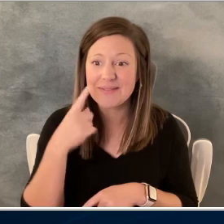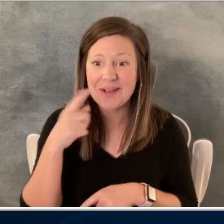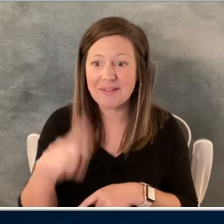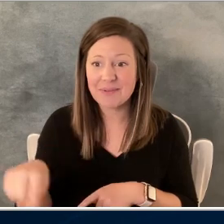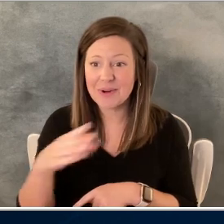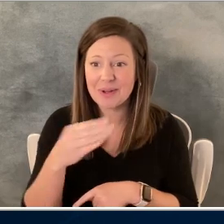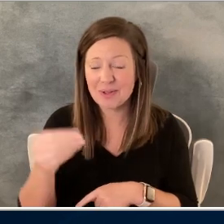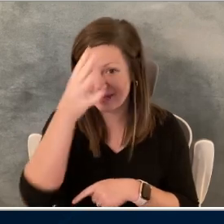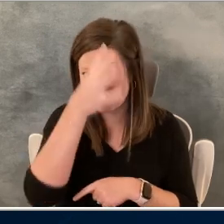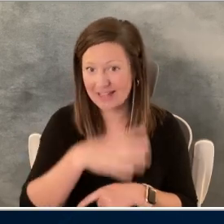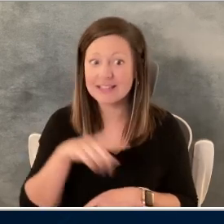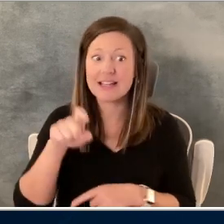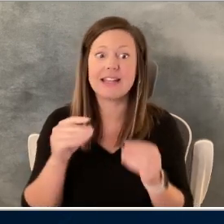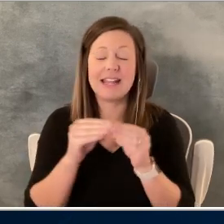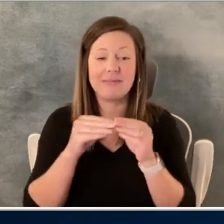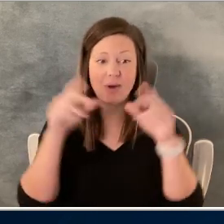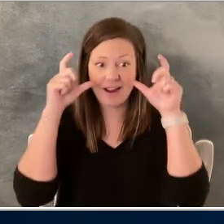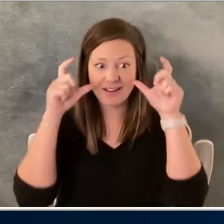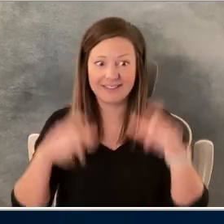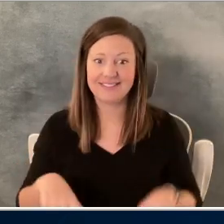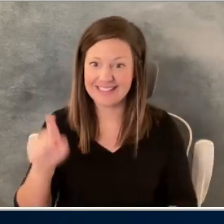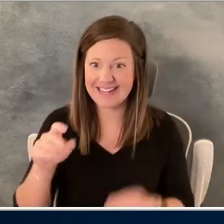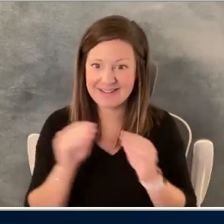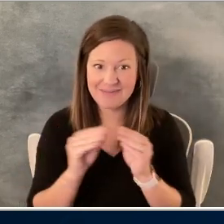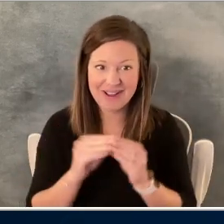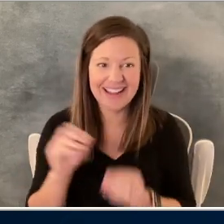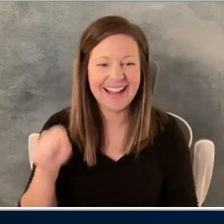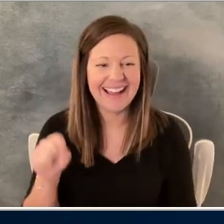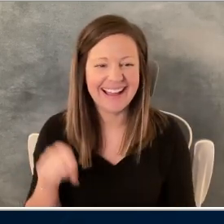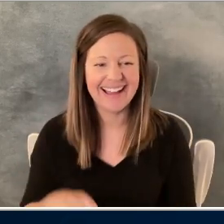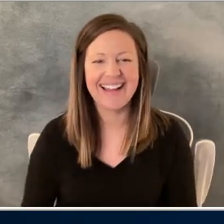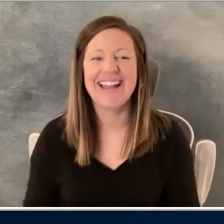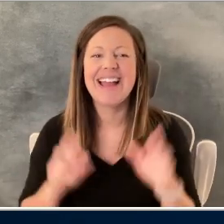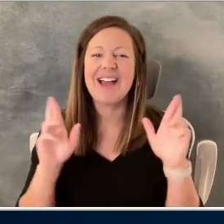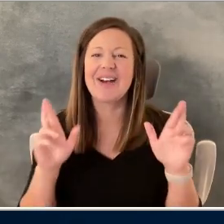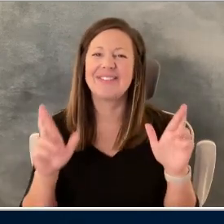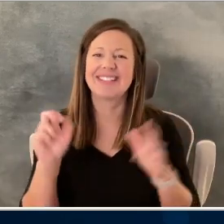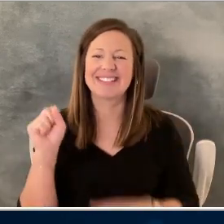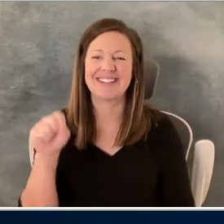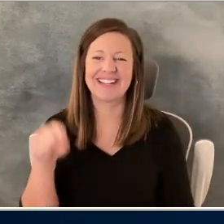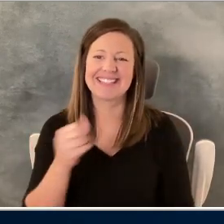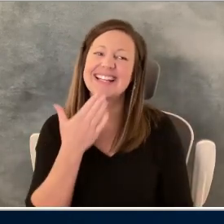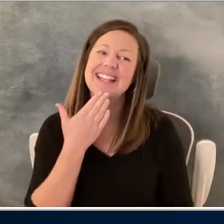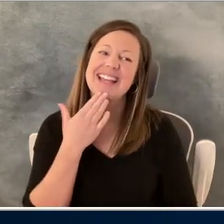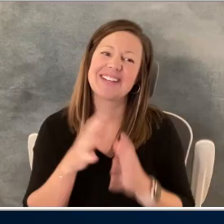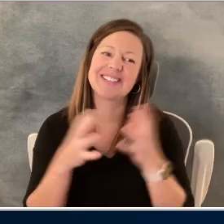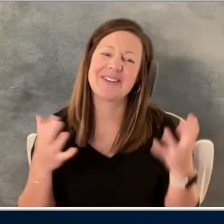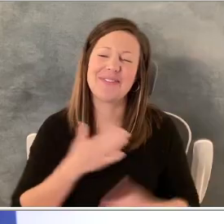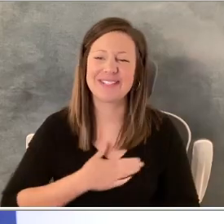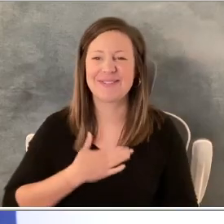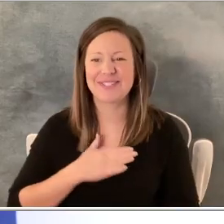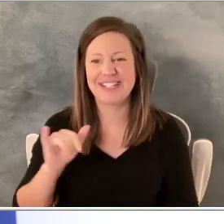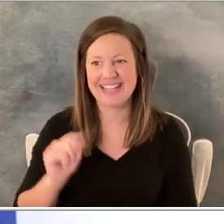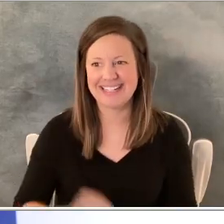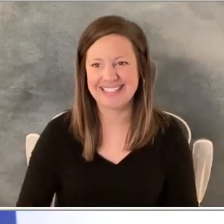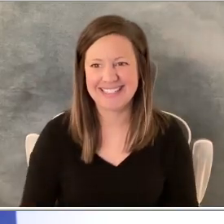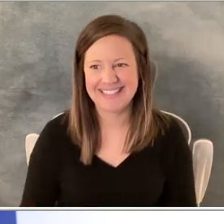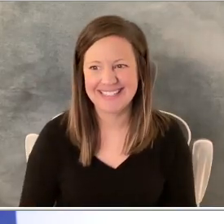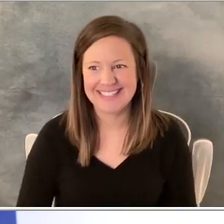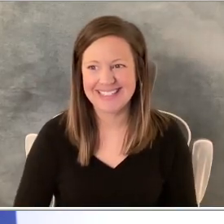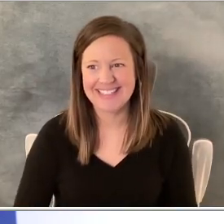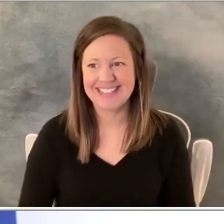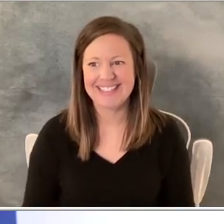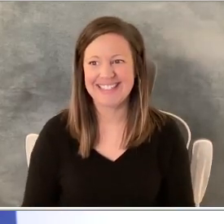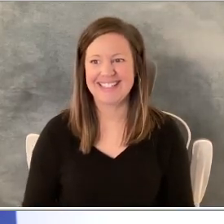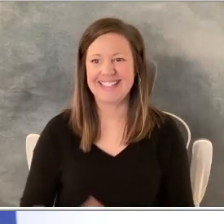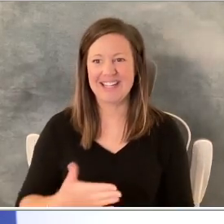need more goggles. Yes, more goggles. Yes. Hopefully so. Yes, yes. All right. Thanks so much. Appreciate it. We are glad to have